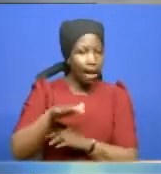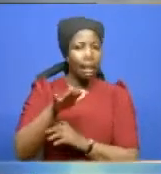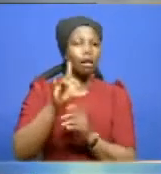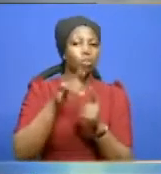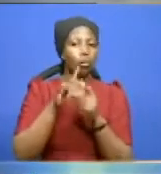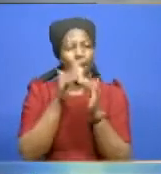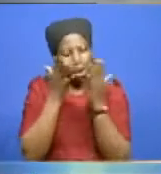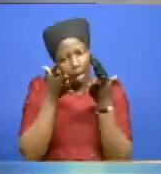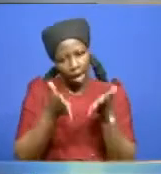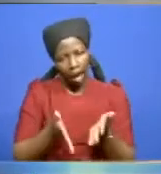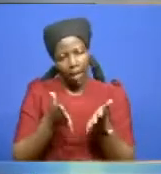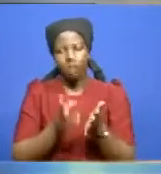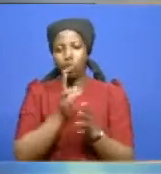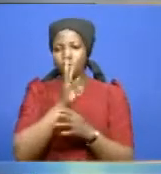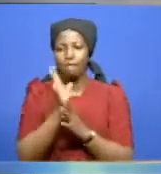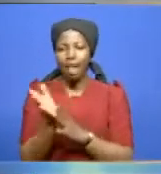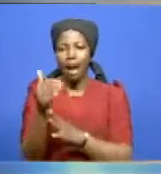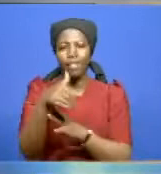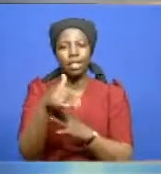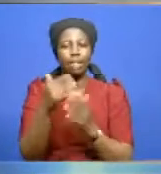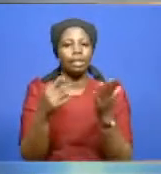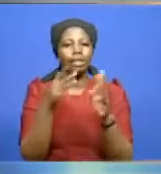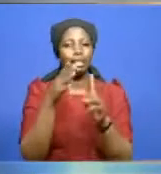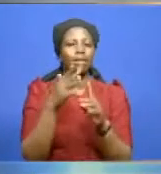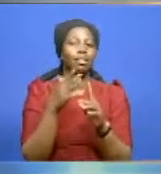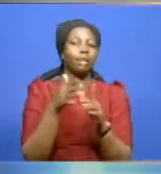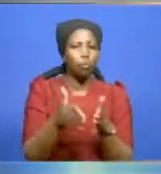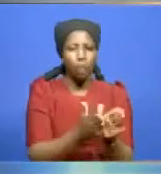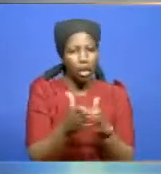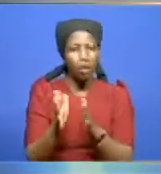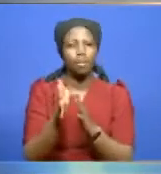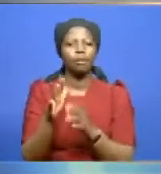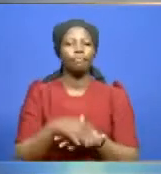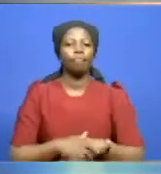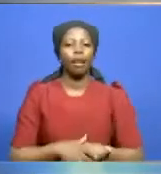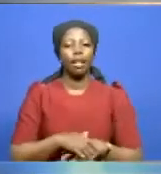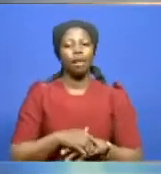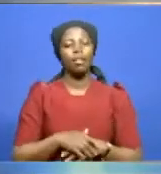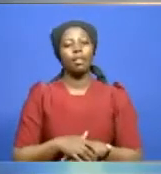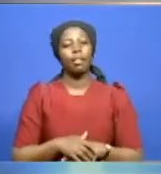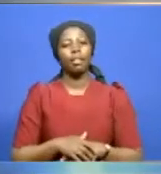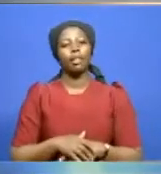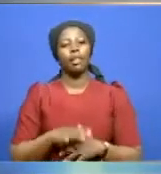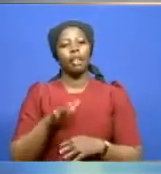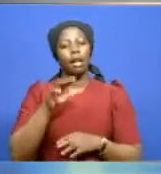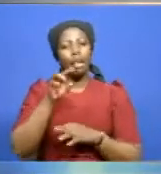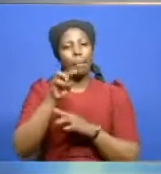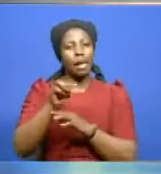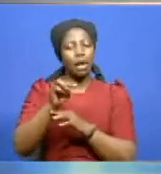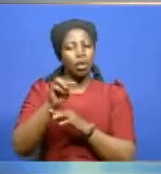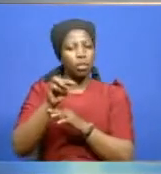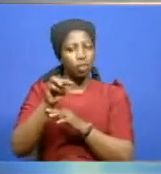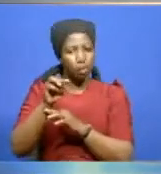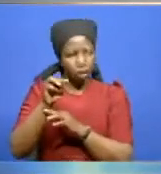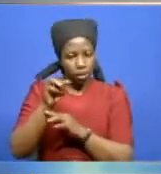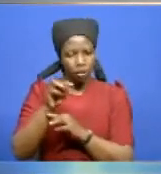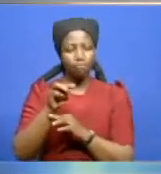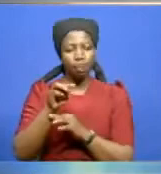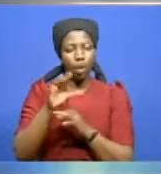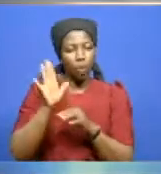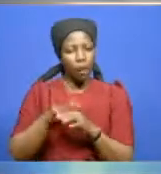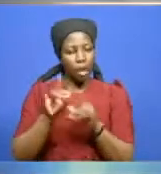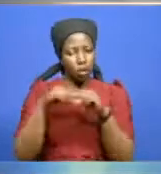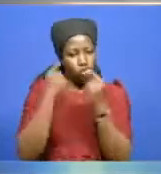Wanawake organization chairperson Rehab Mwikali says access to clean water remains a challenge for many women in the